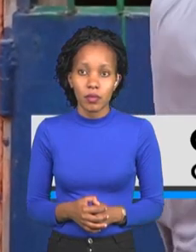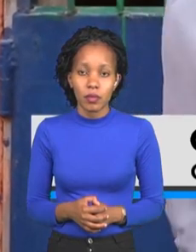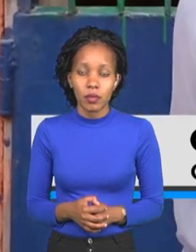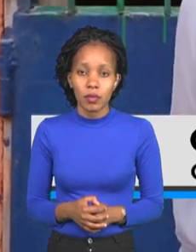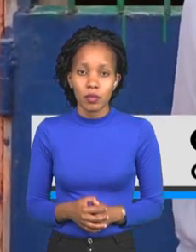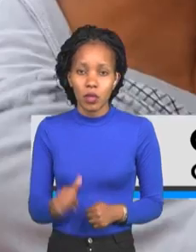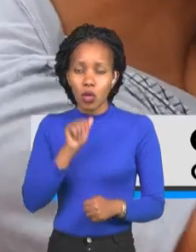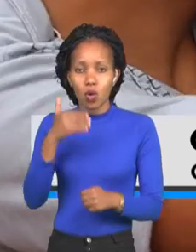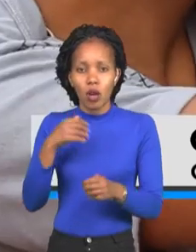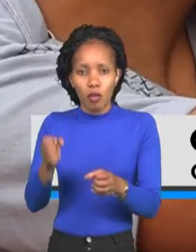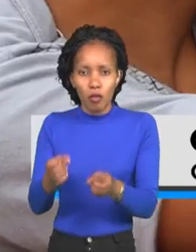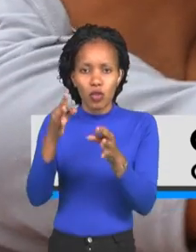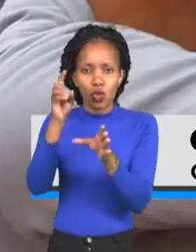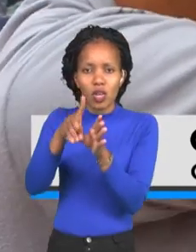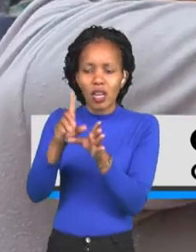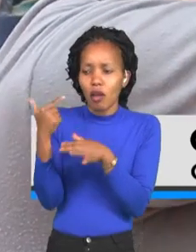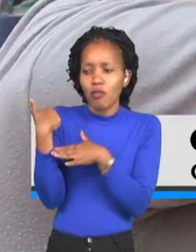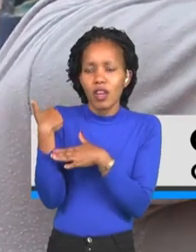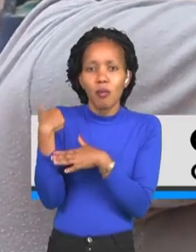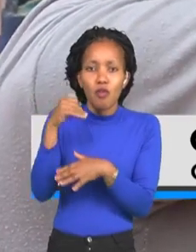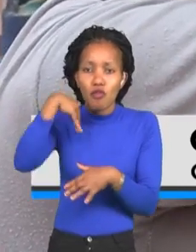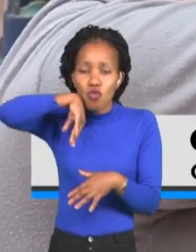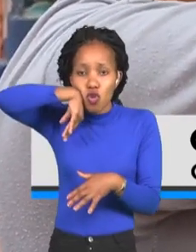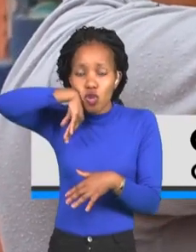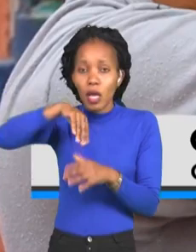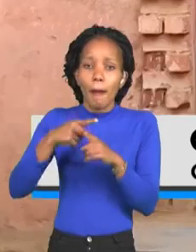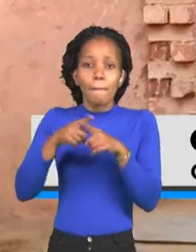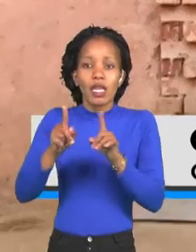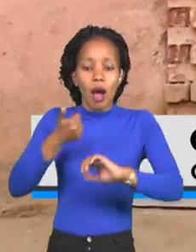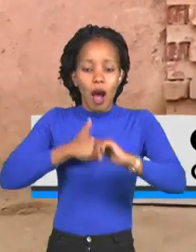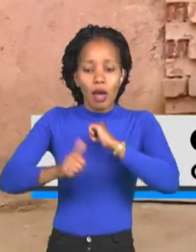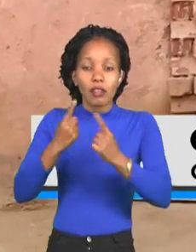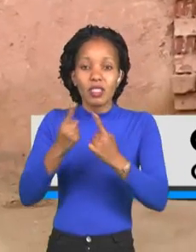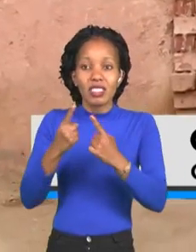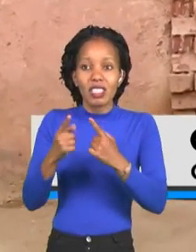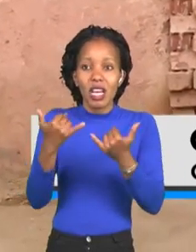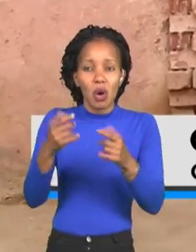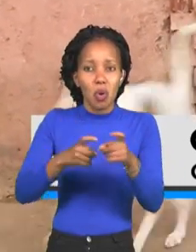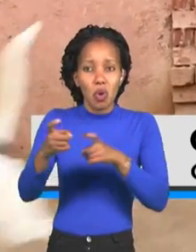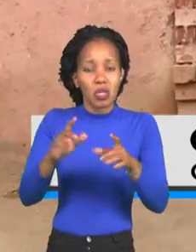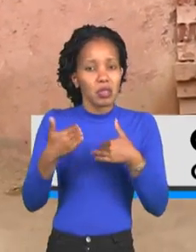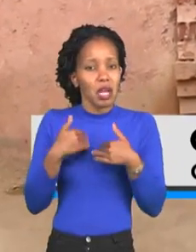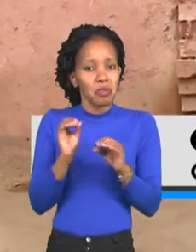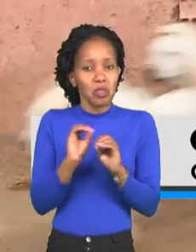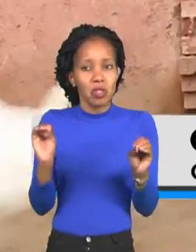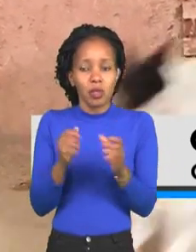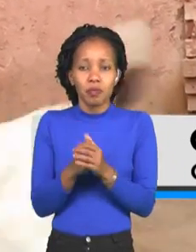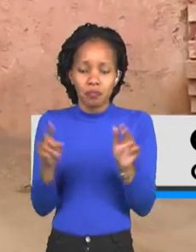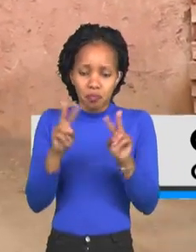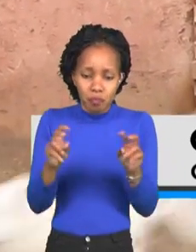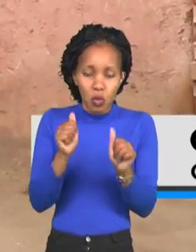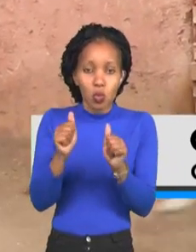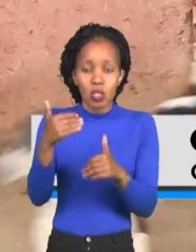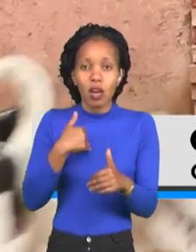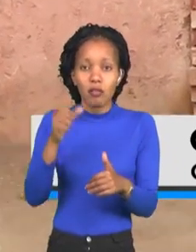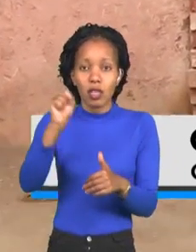There is no official data on the numbers of stray dogs, but activists say they are running loose in their millions. A survey by the